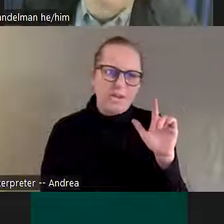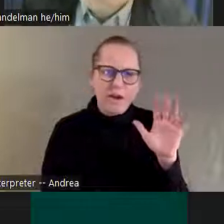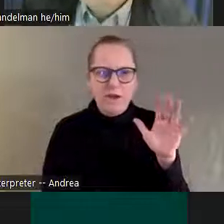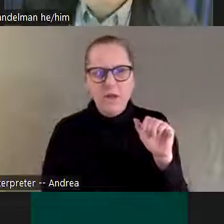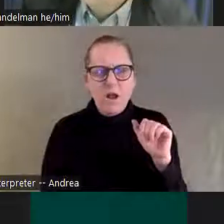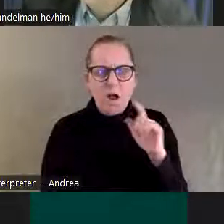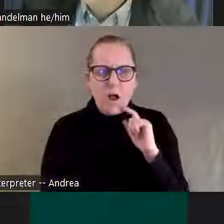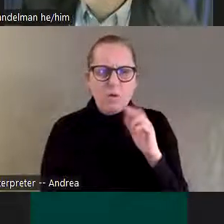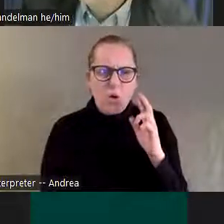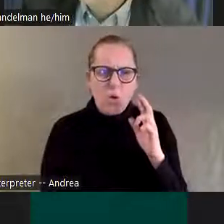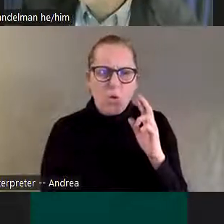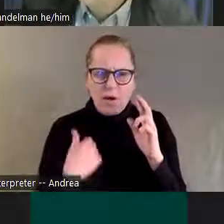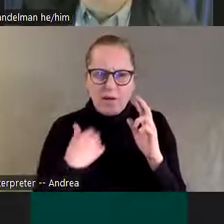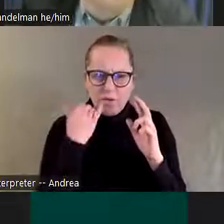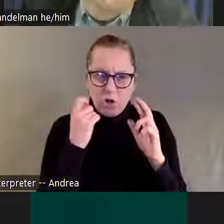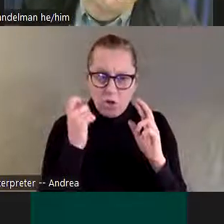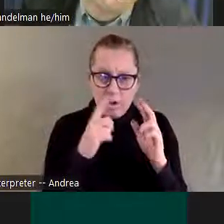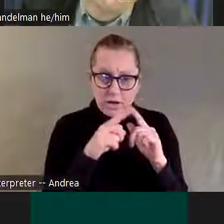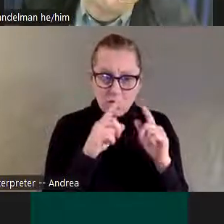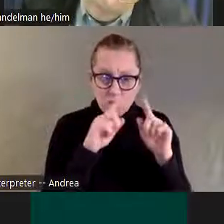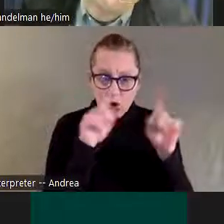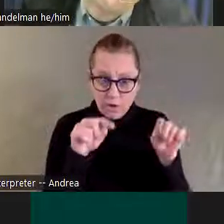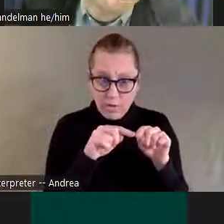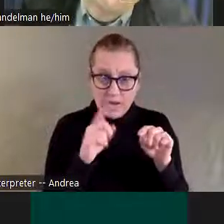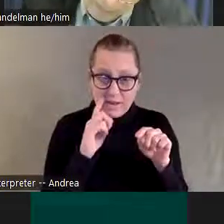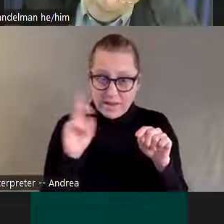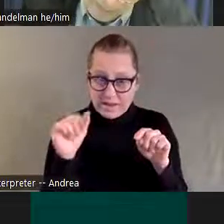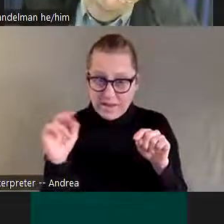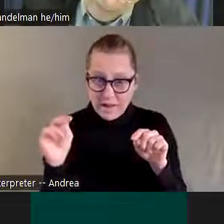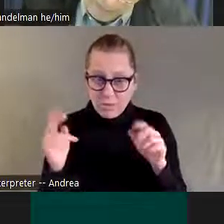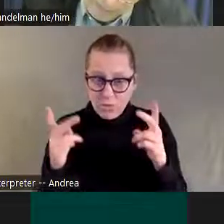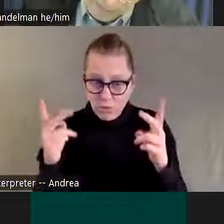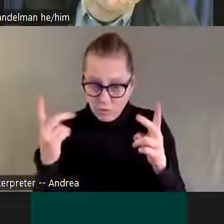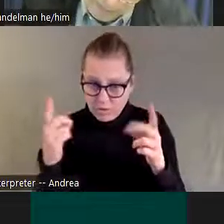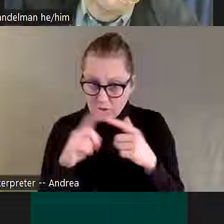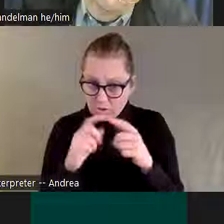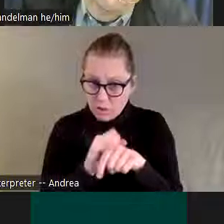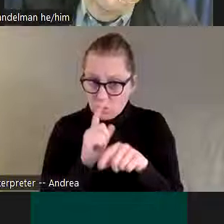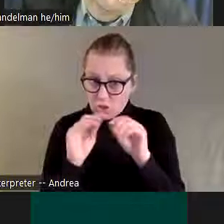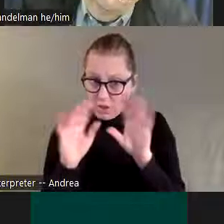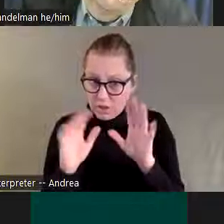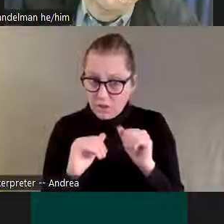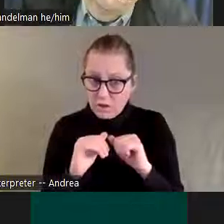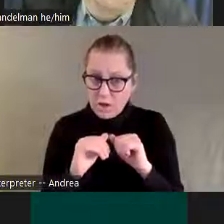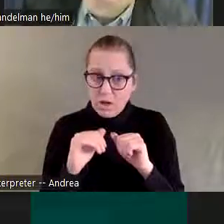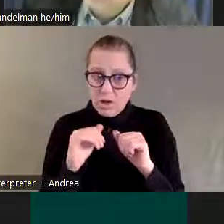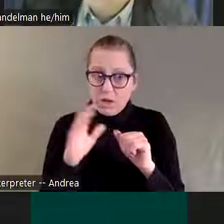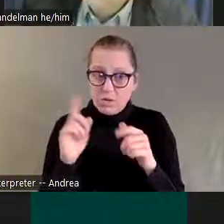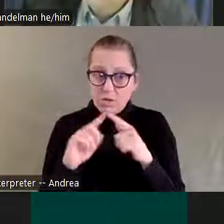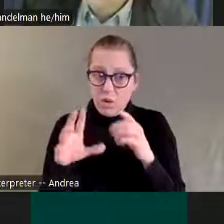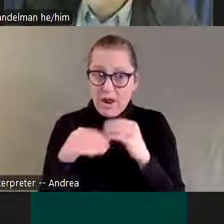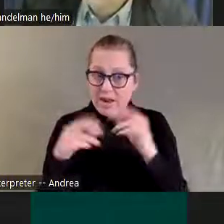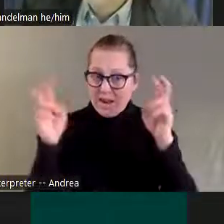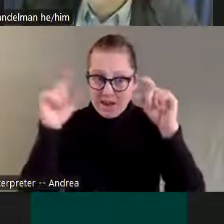I was hoping if we could go back to the document, I think Dan had kind of proposed something to clarify this a little bit, which was to add a heading to